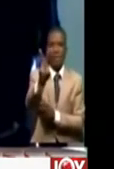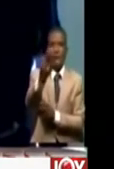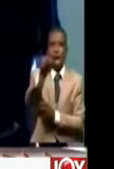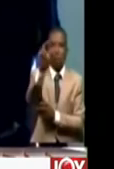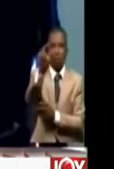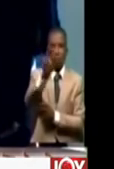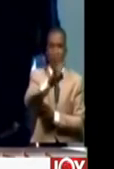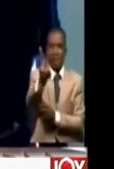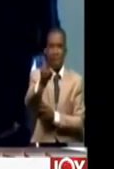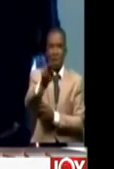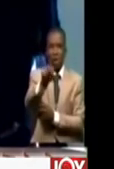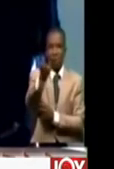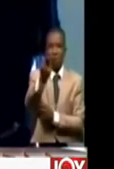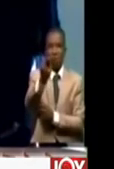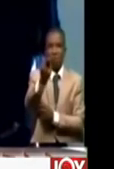North region.